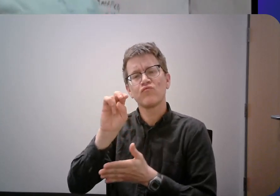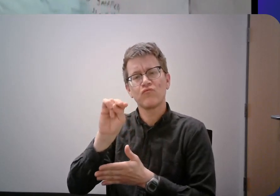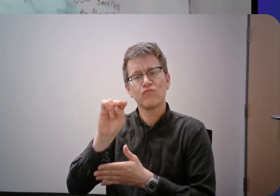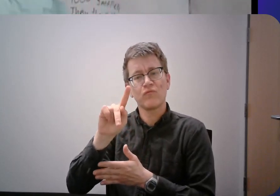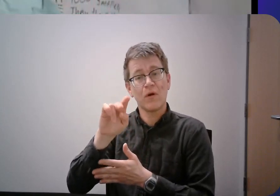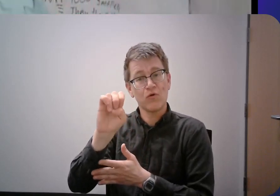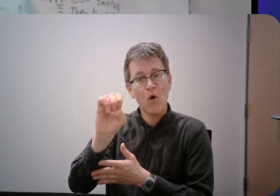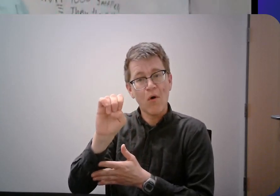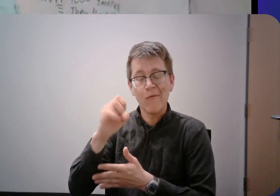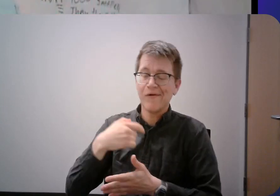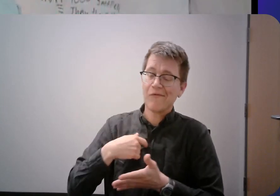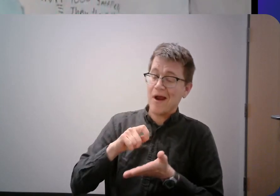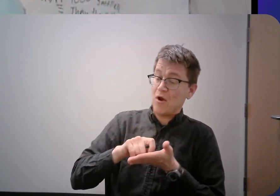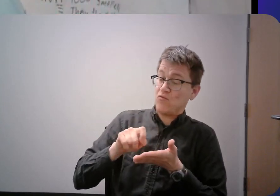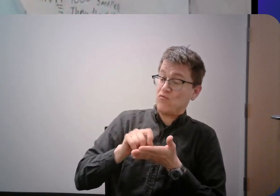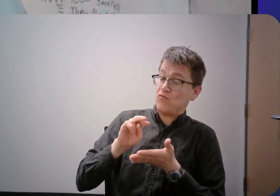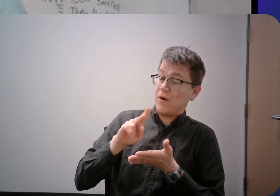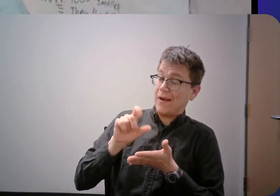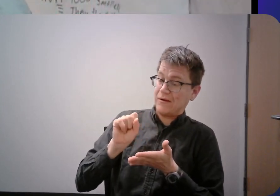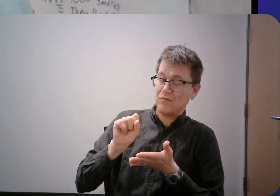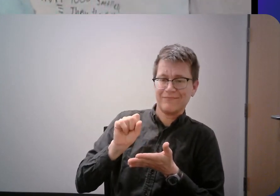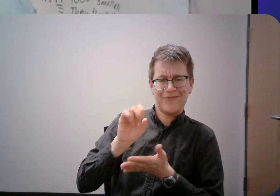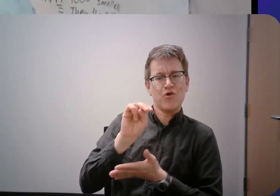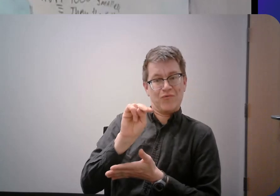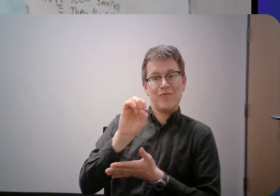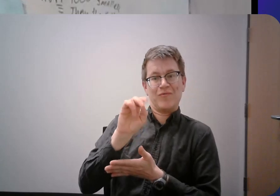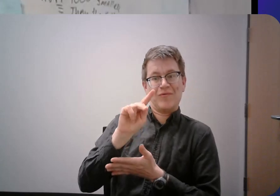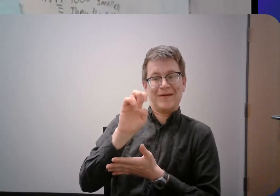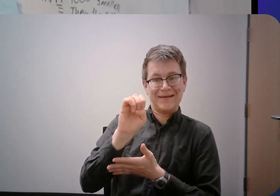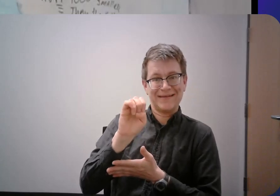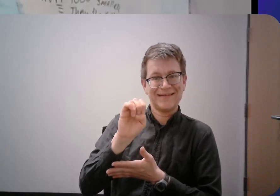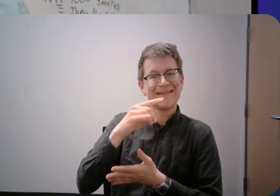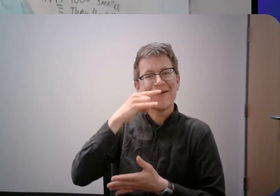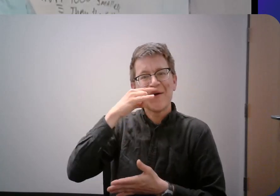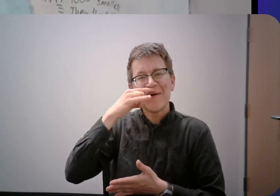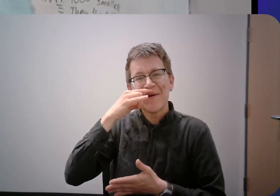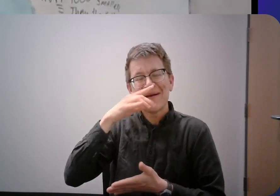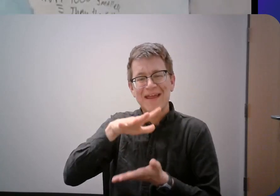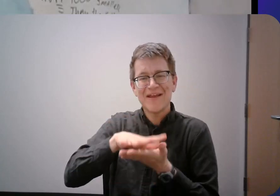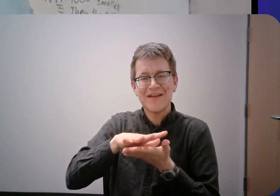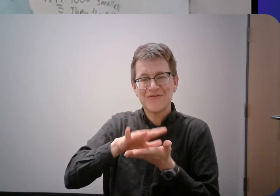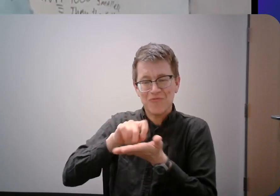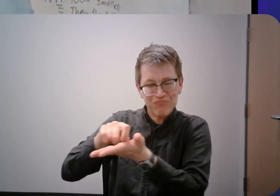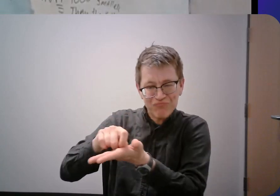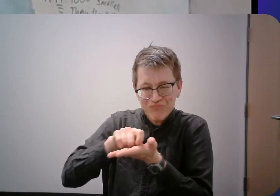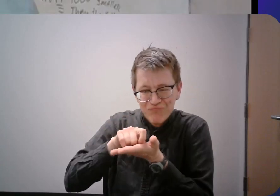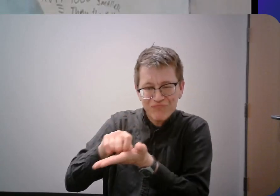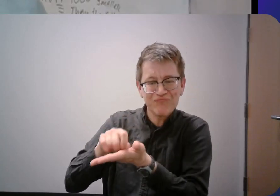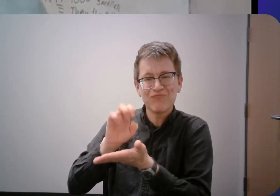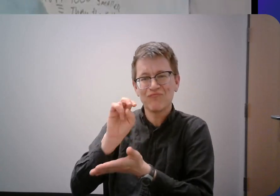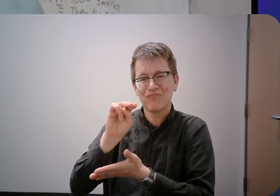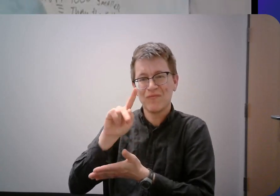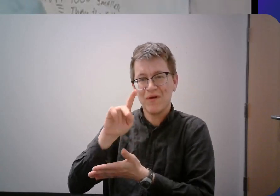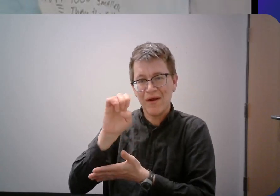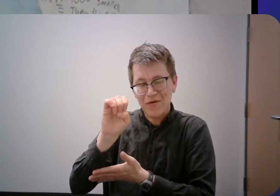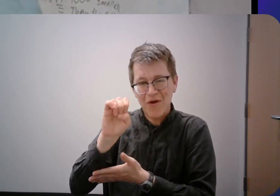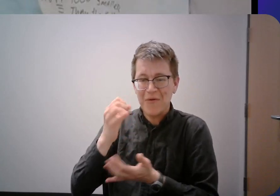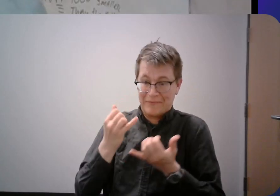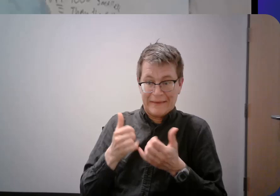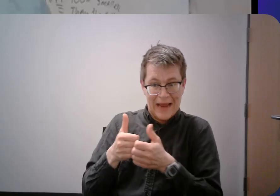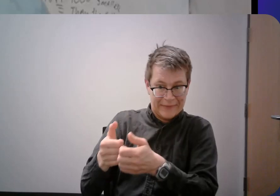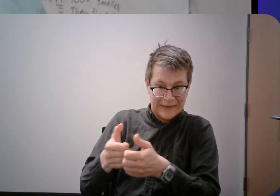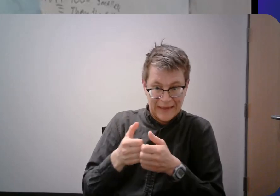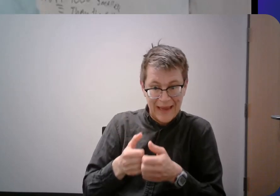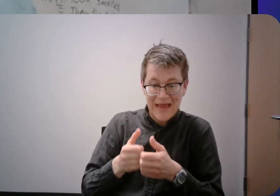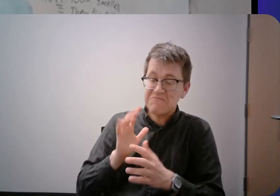write each other notes. Well, today they send each other text messages. But back when I went to school, we wrote notes to one another. So if there was somebody that you